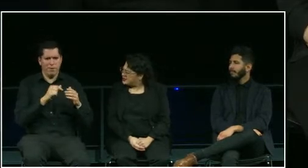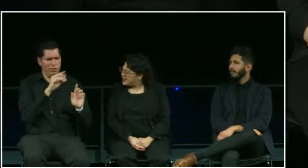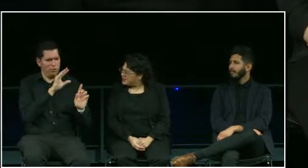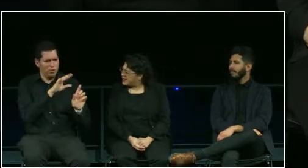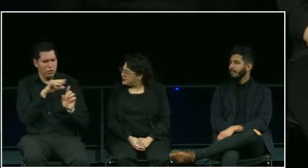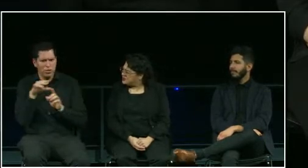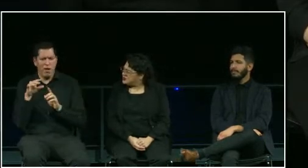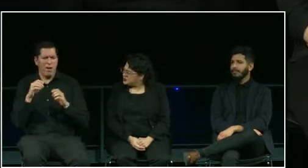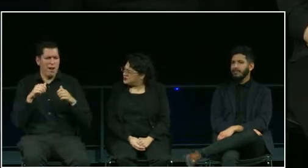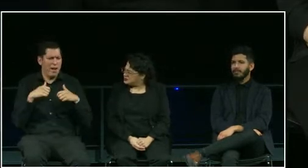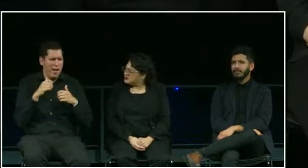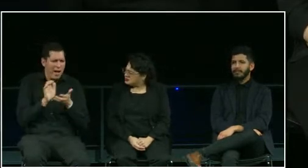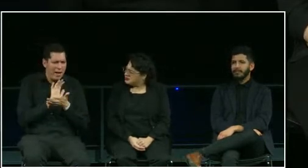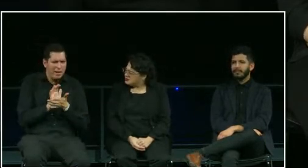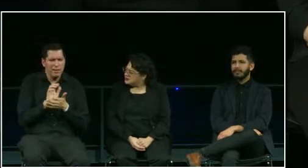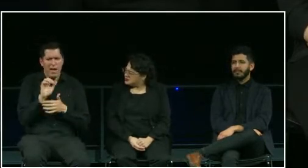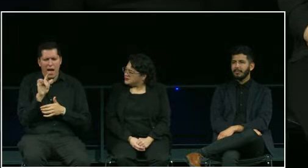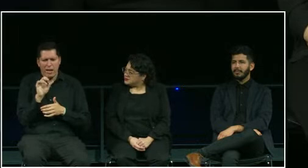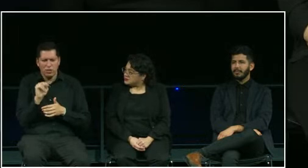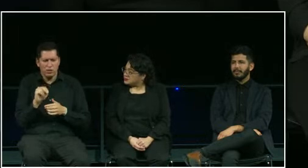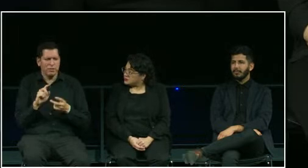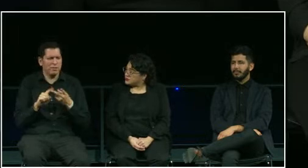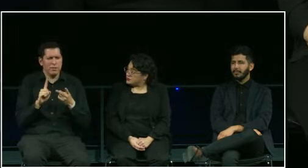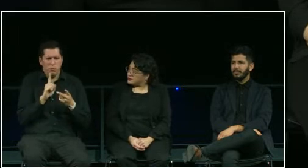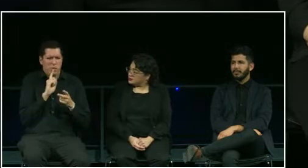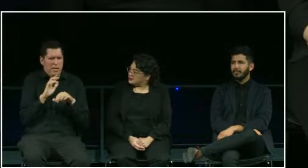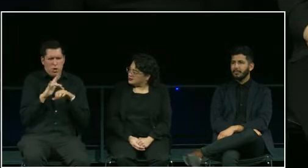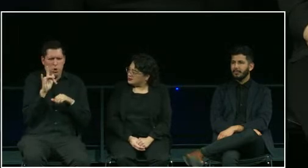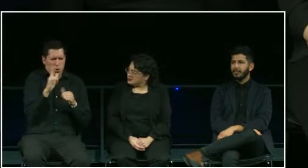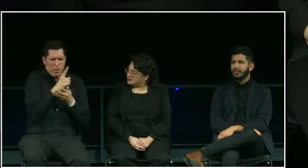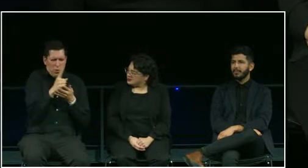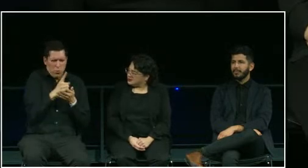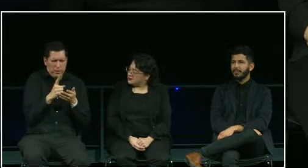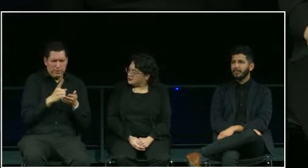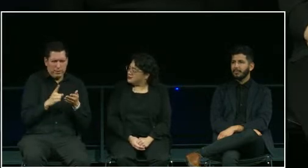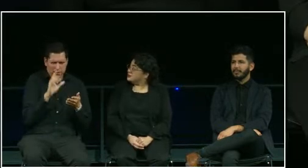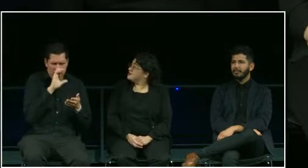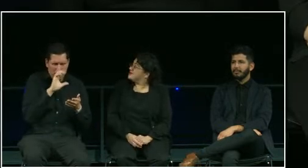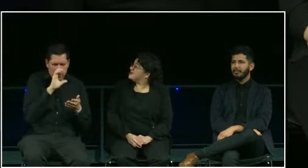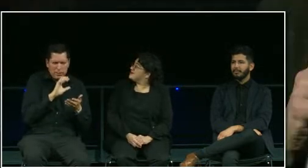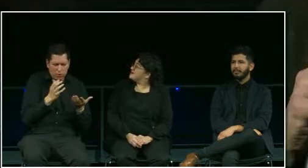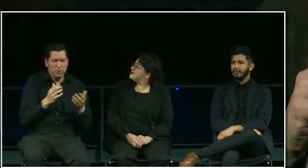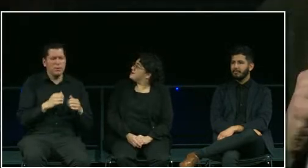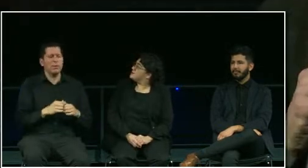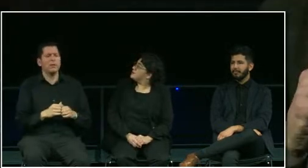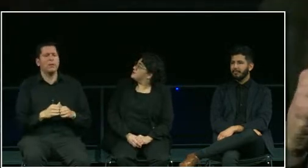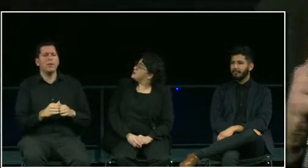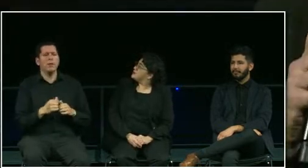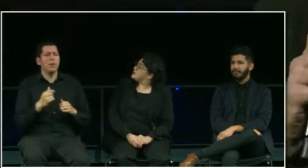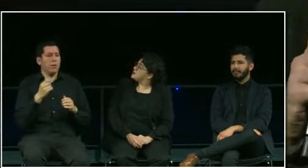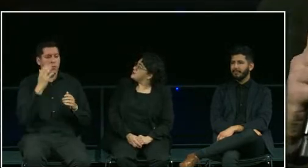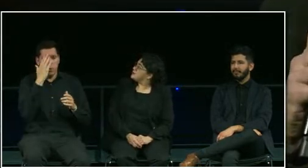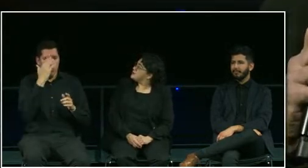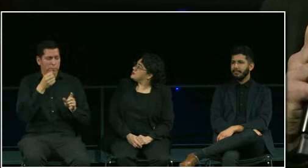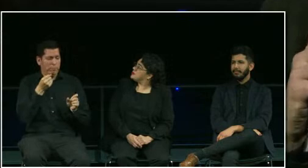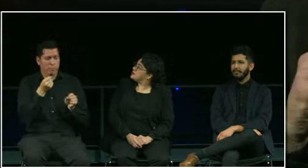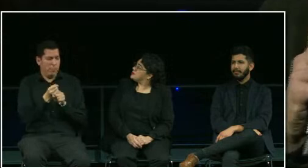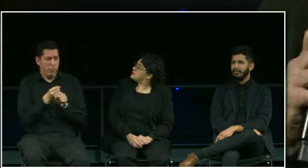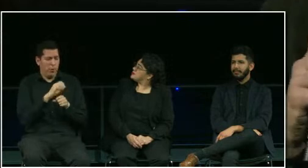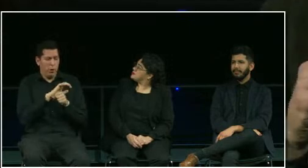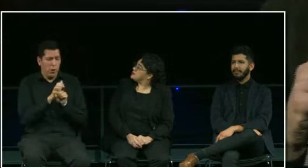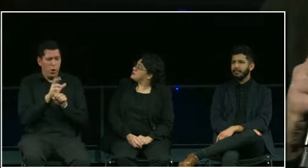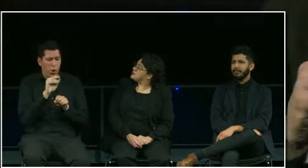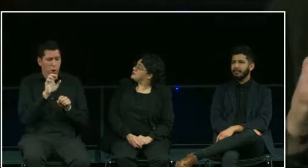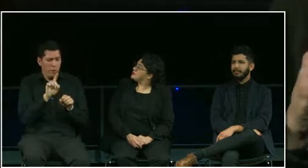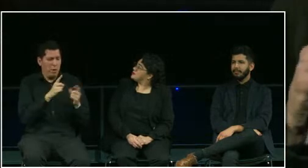for the animation, and we're like in the early weeks of the animation when the, you know, COVID was sort of percolating, but